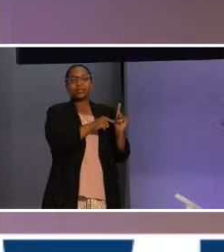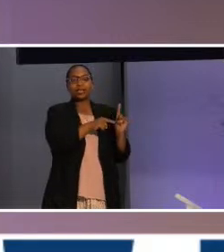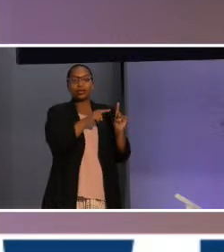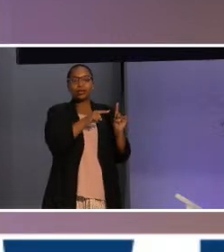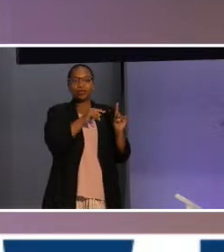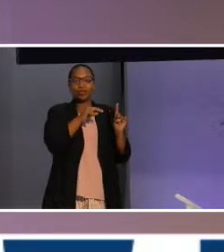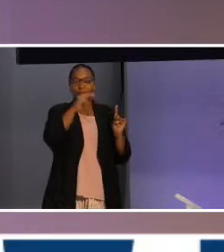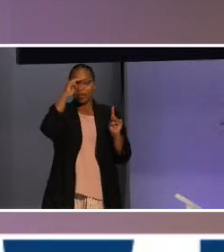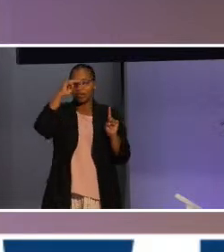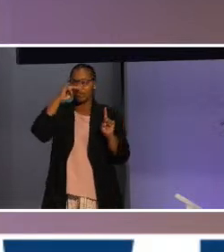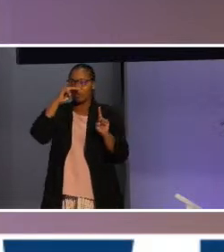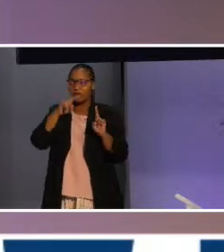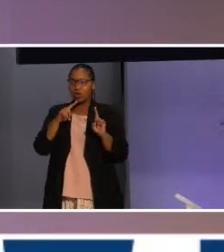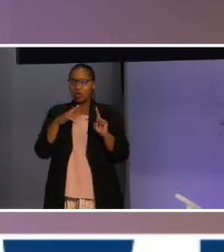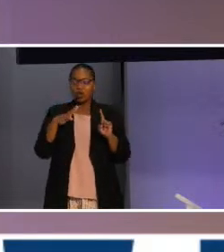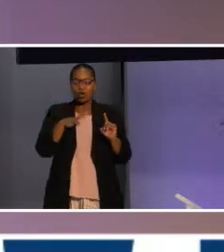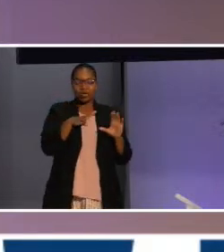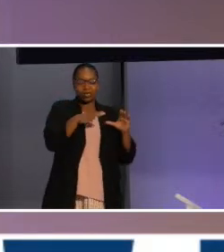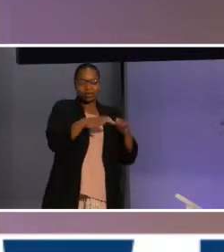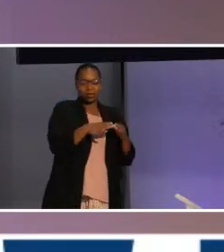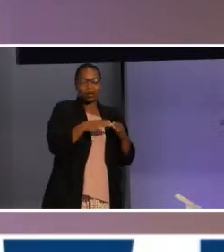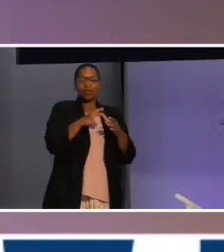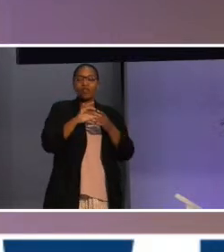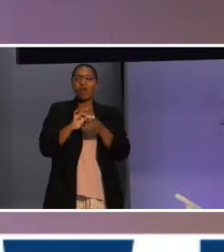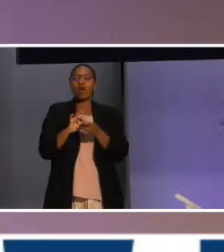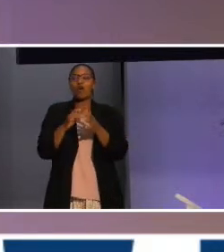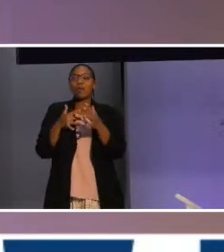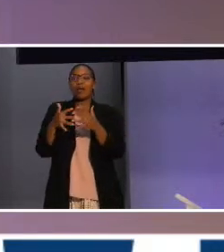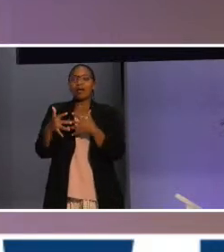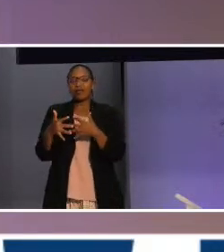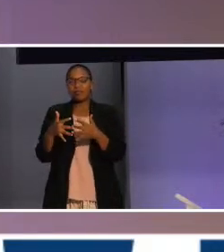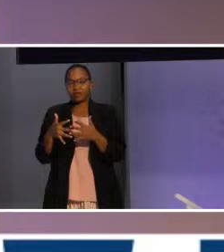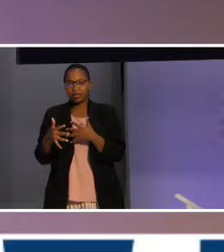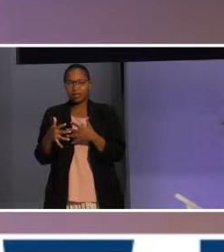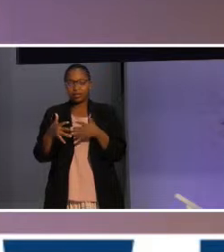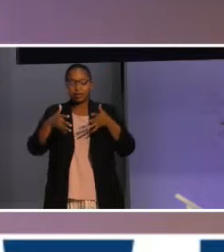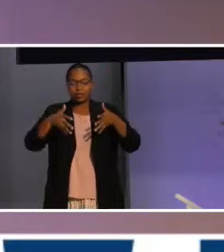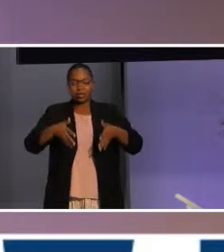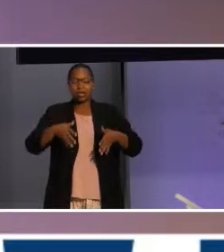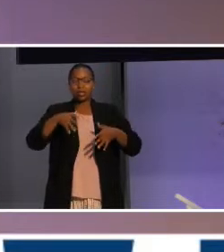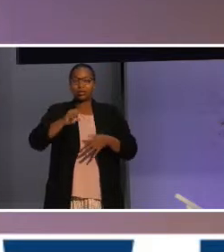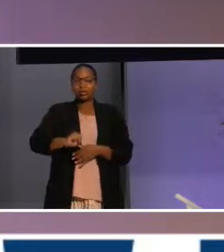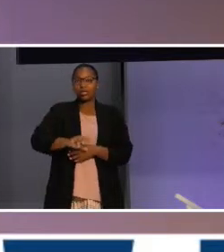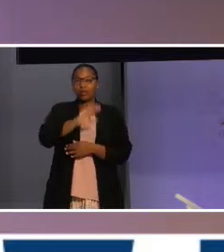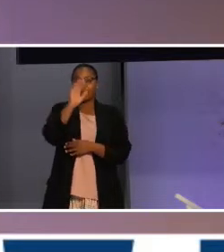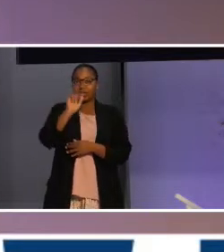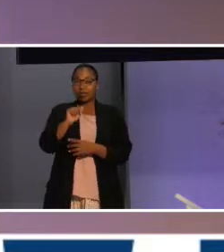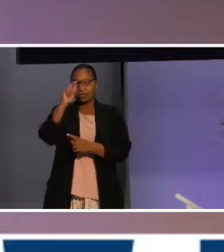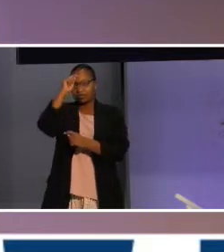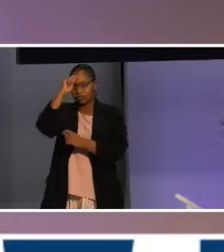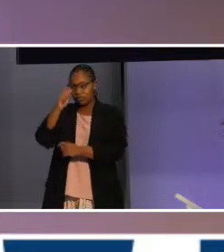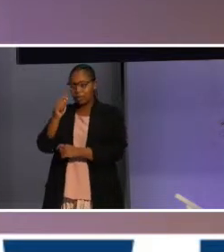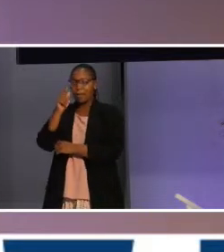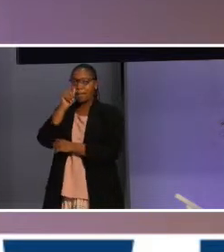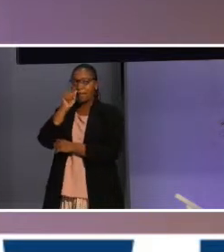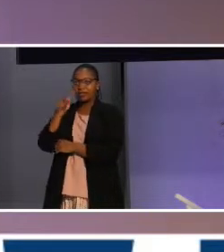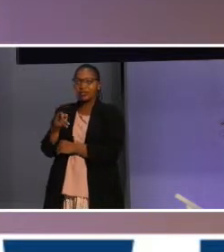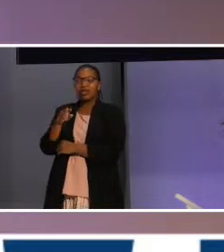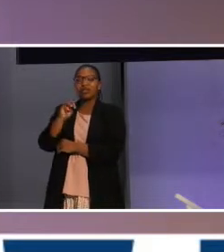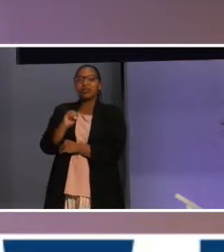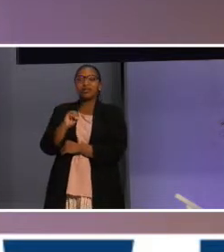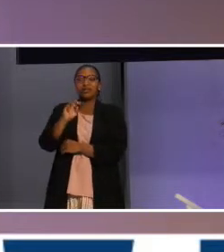Home Affairs in South Africa, the Honorable Mr. Musa Chabane, who is in our midst